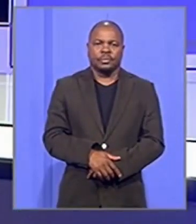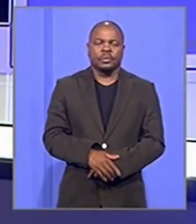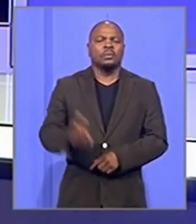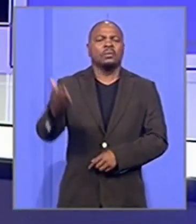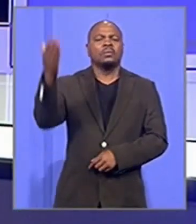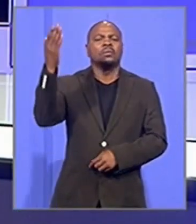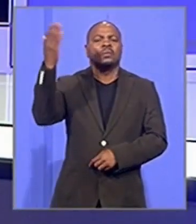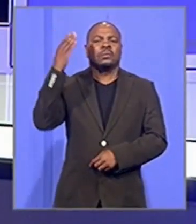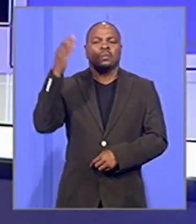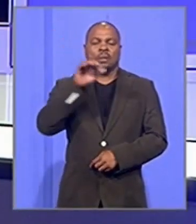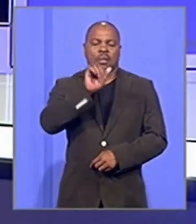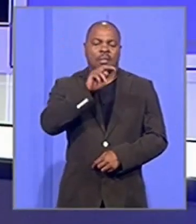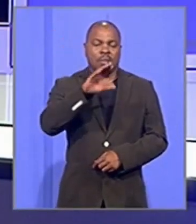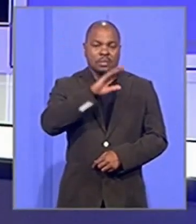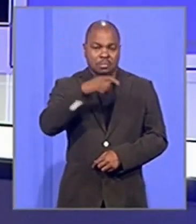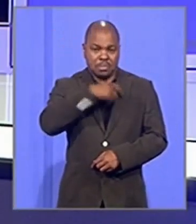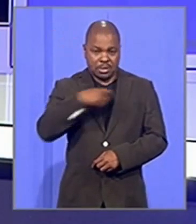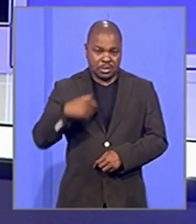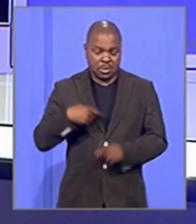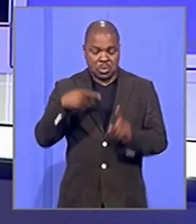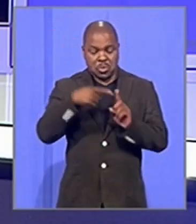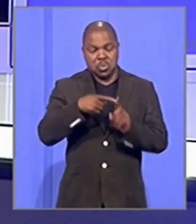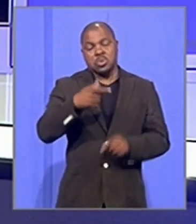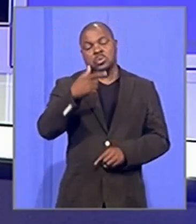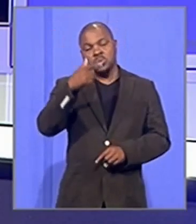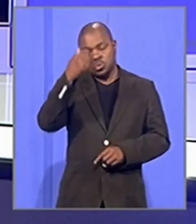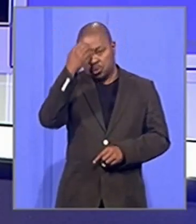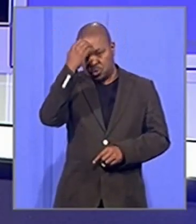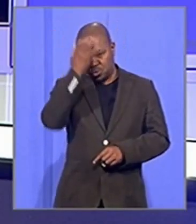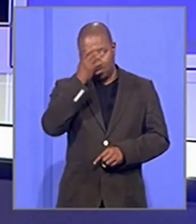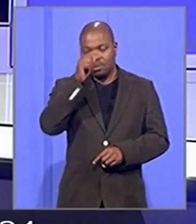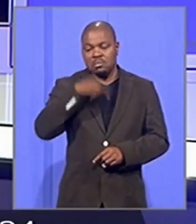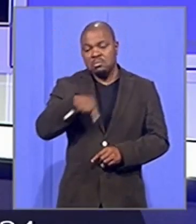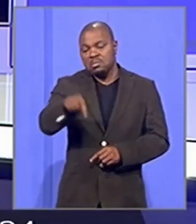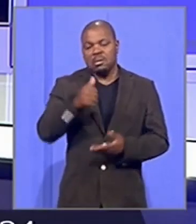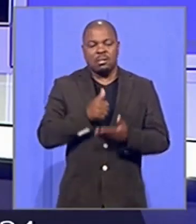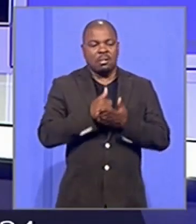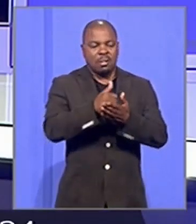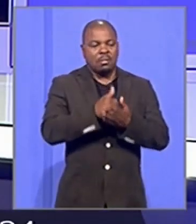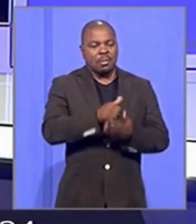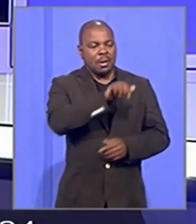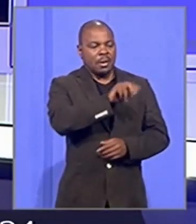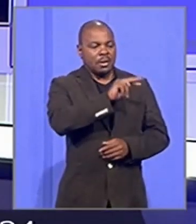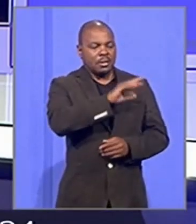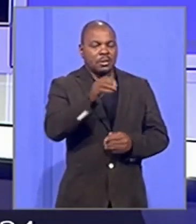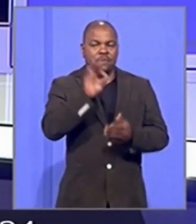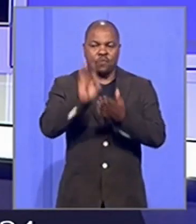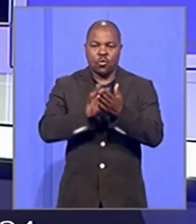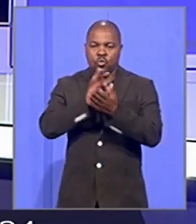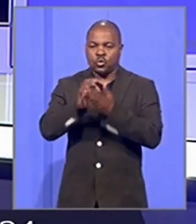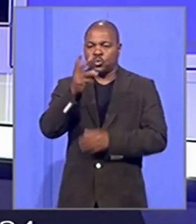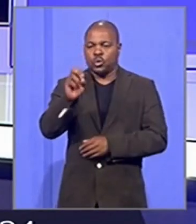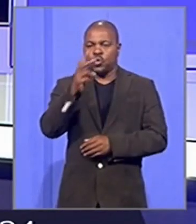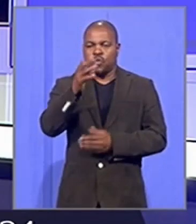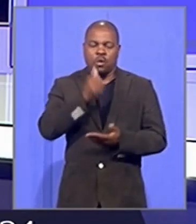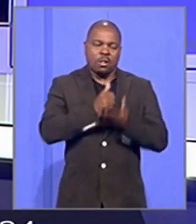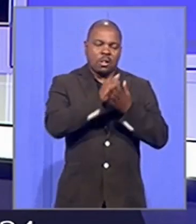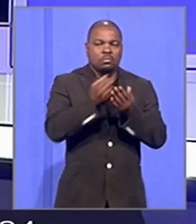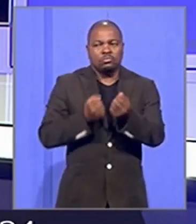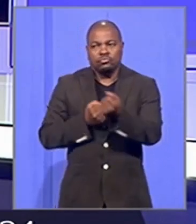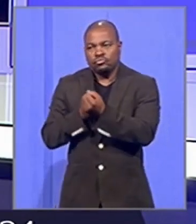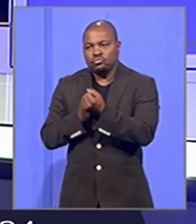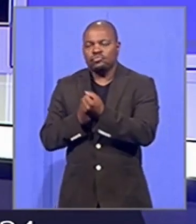Mopresidente wa mehleng wa ANC Jacob Zuma a ke tswa matsholo a dikgetho ho ngokela ANC ba kgethi dikgethong tsa 2024. Molaetseng wa hae o